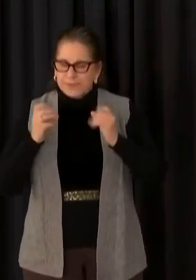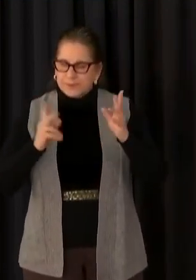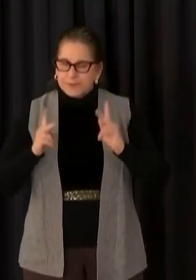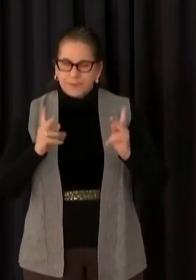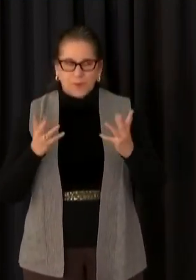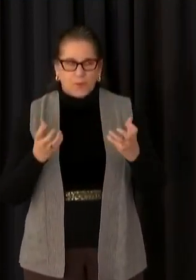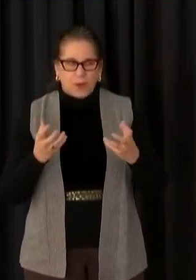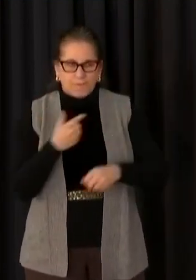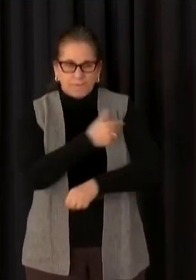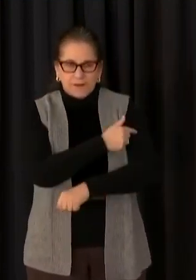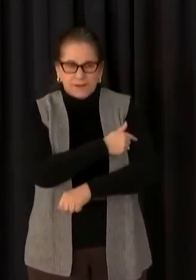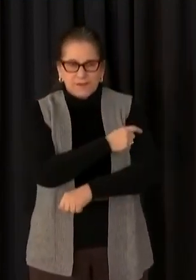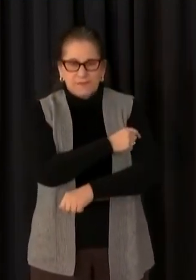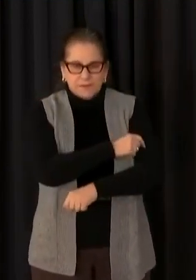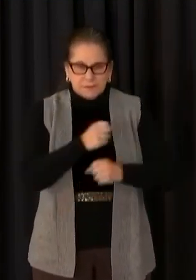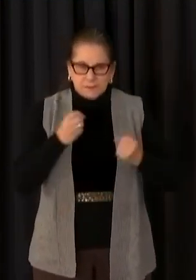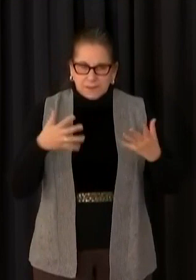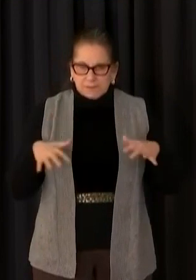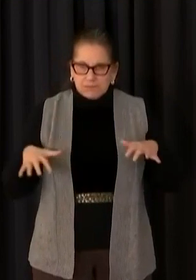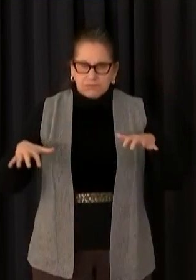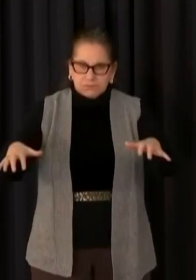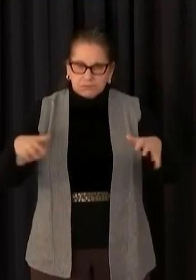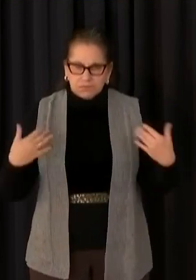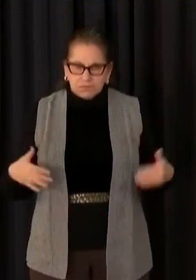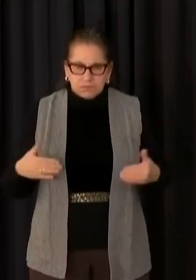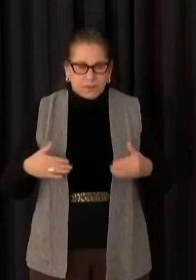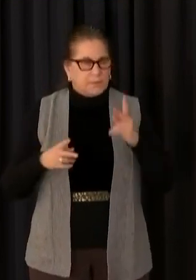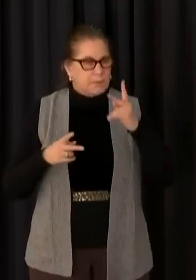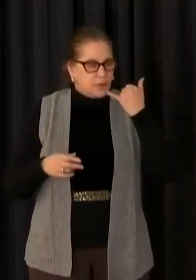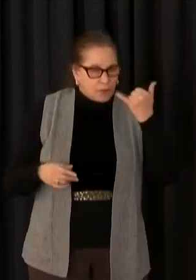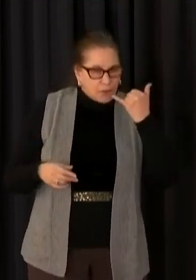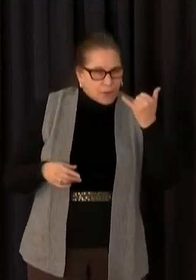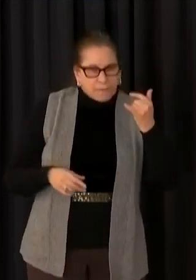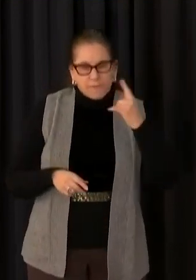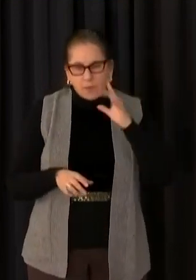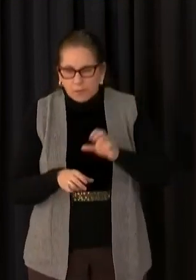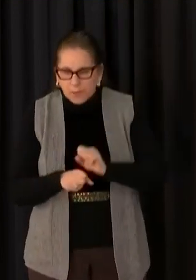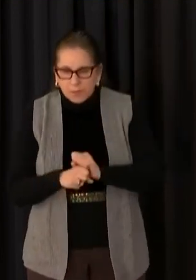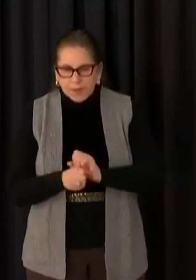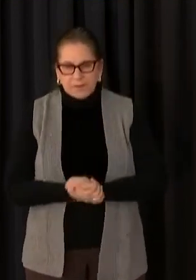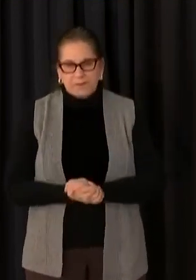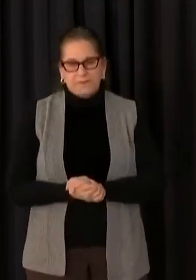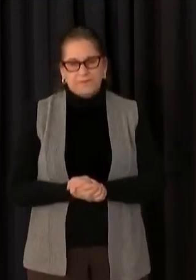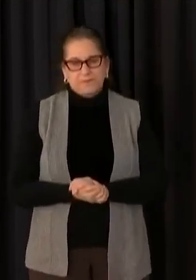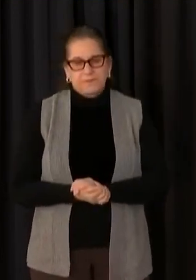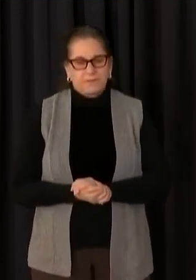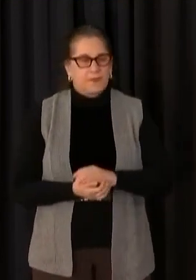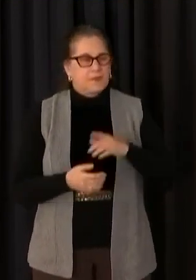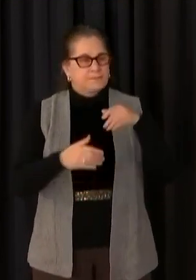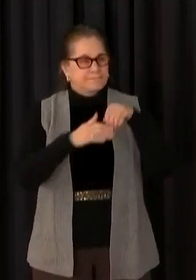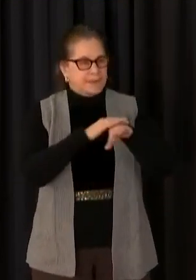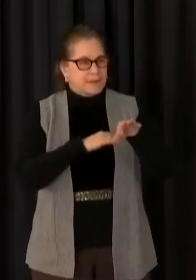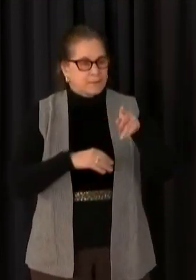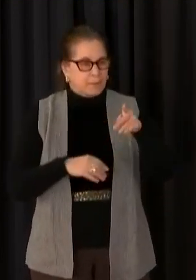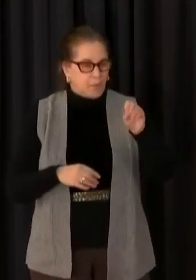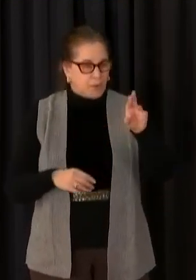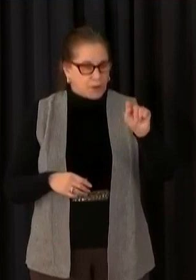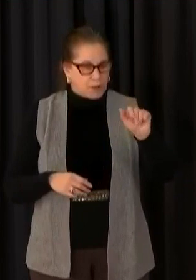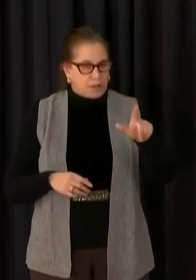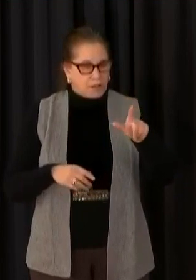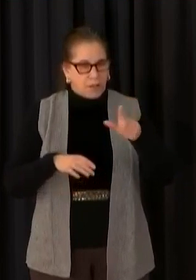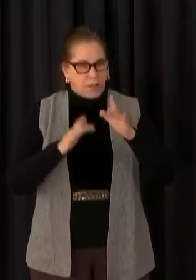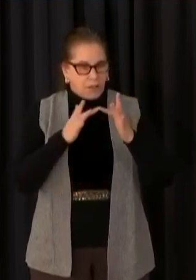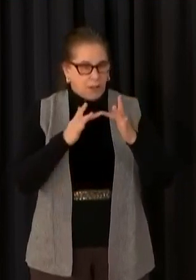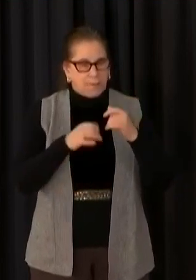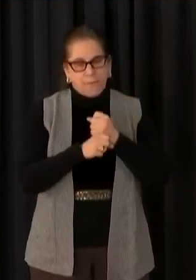versus homebound seniors, the call takers access the portal and make the appointment. So it's essentially having someone assist you